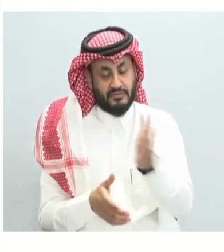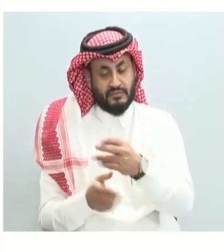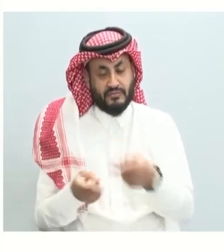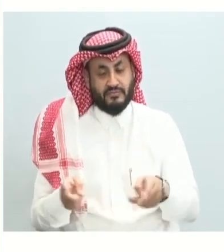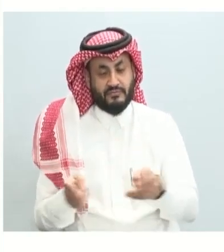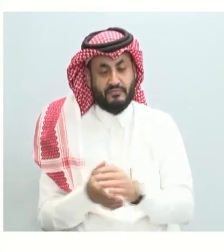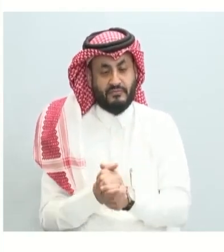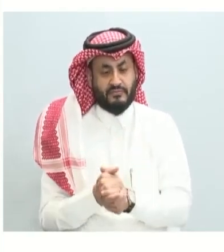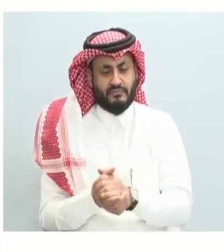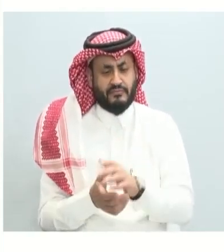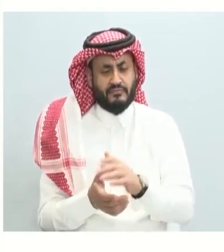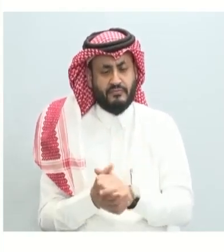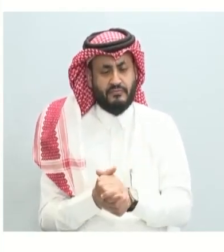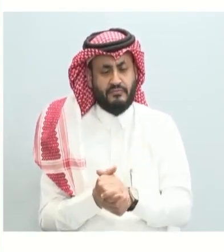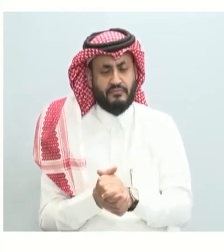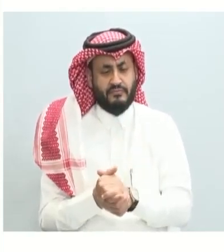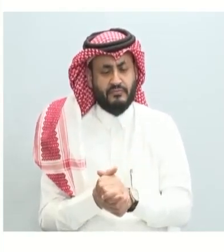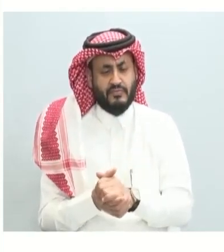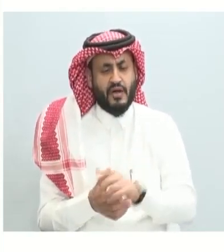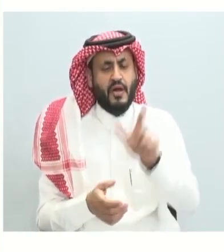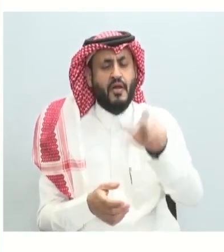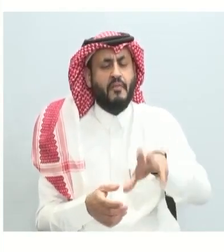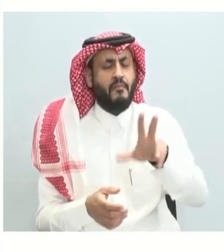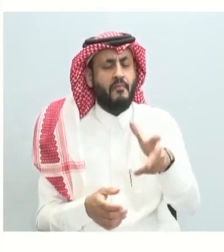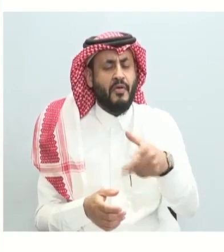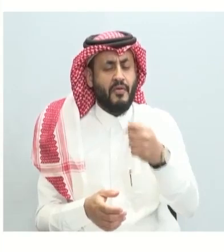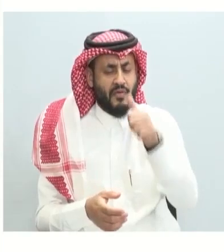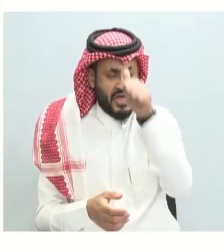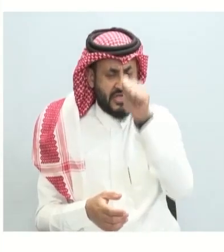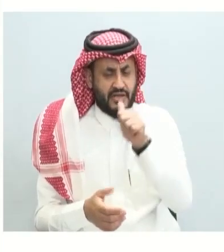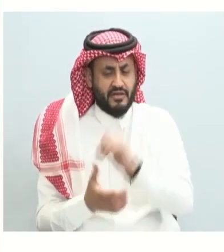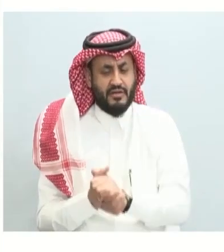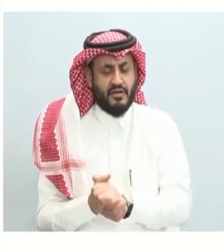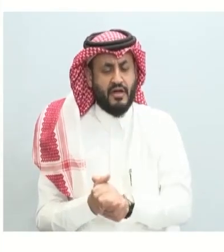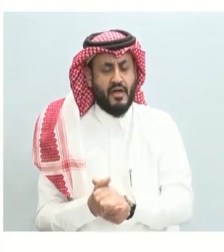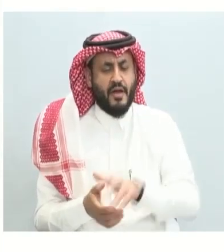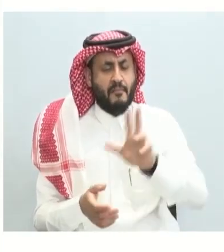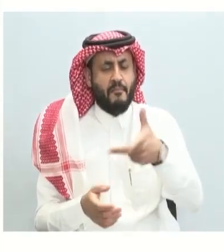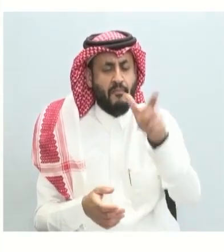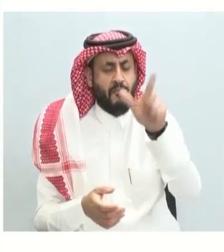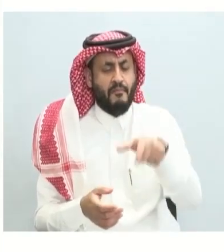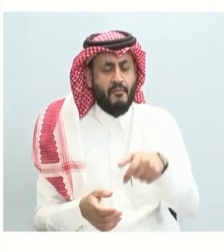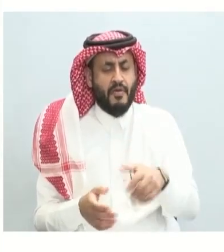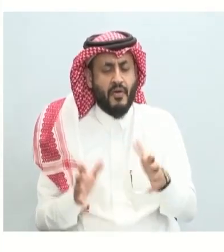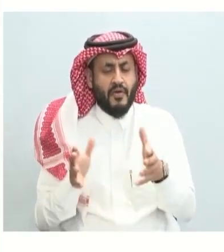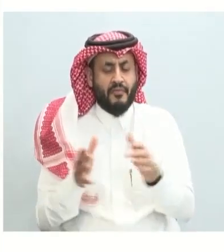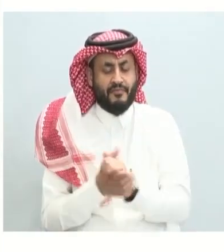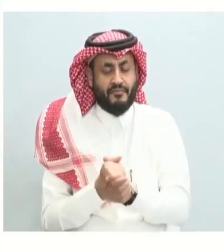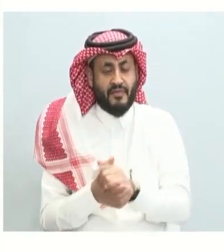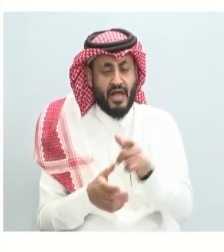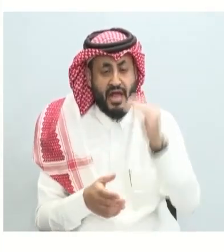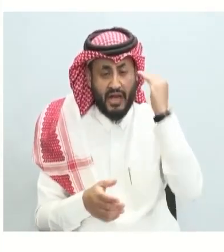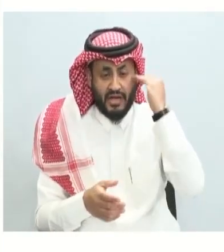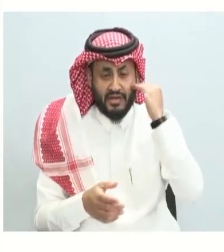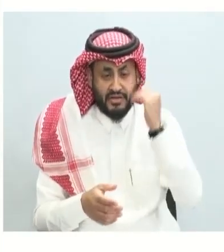chant. Who is angry? Who is scared? She is